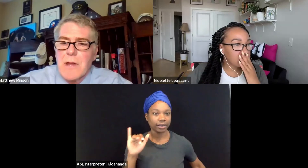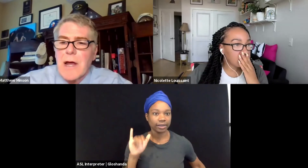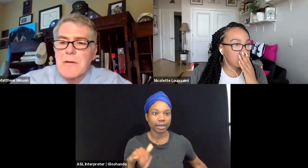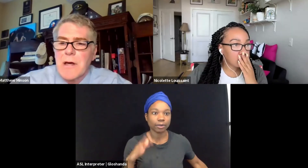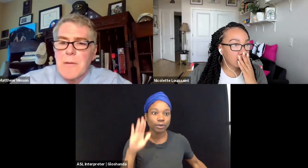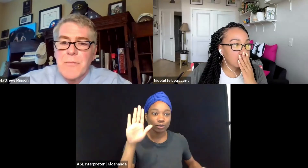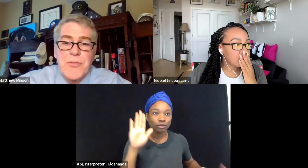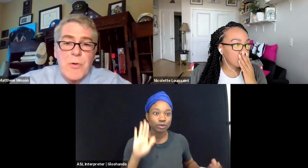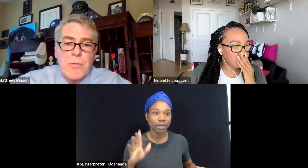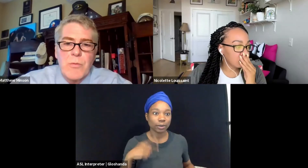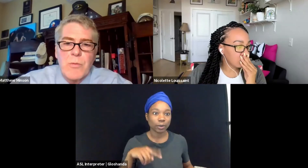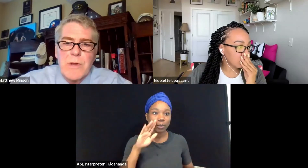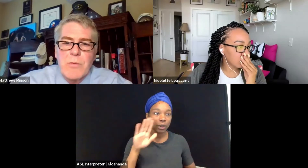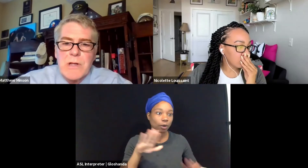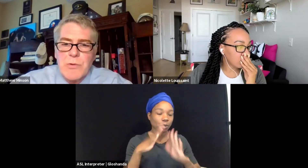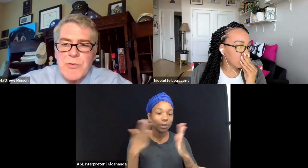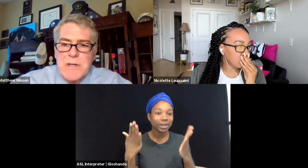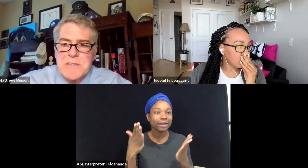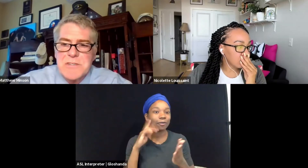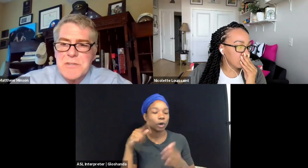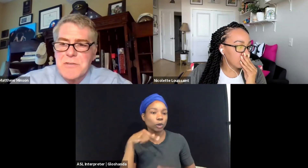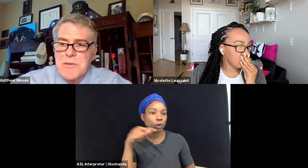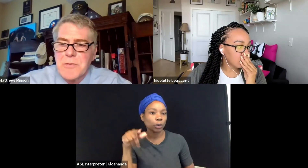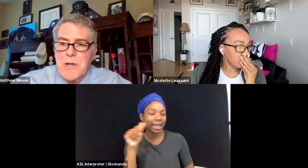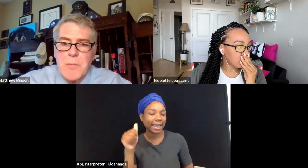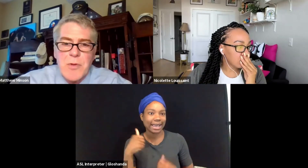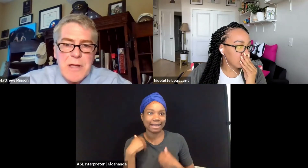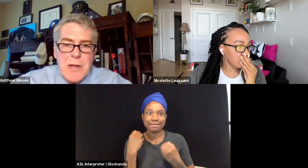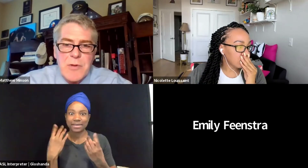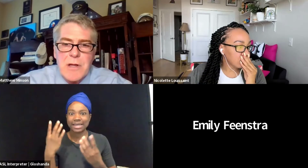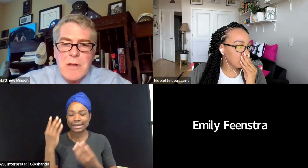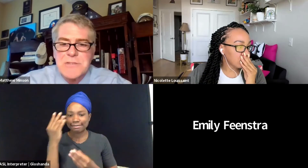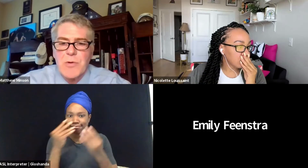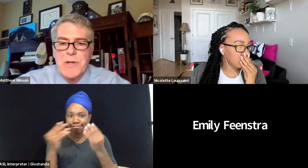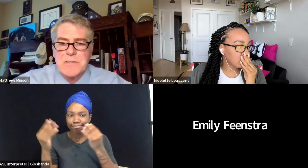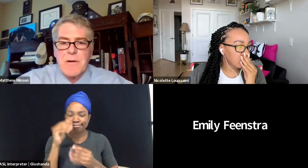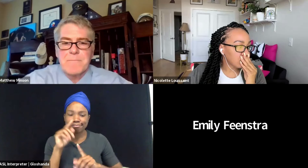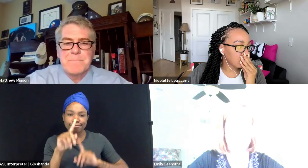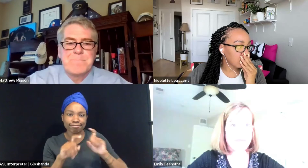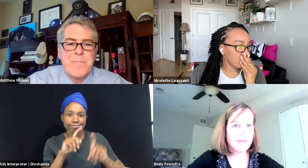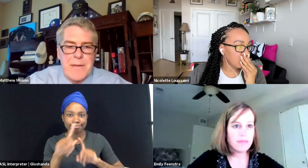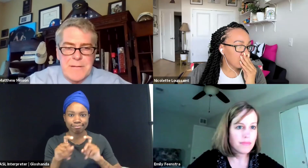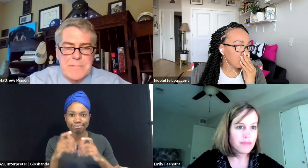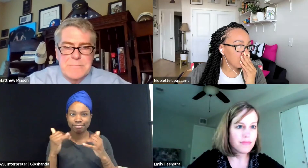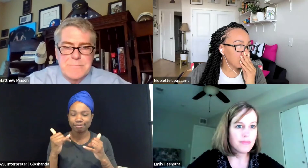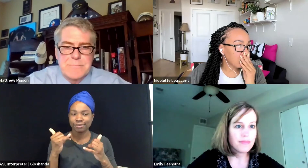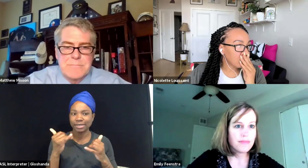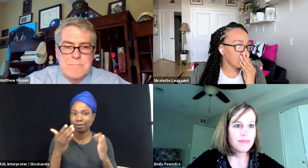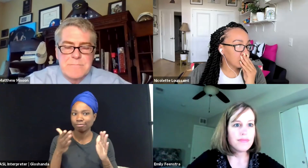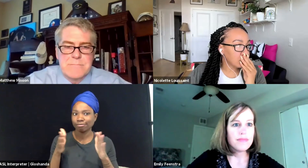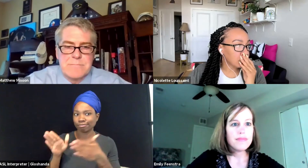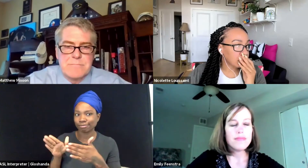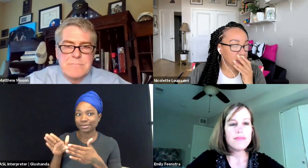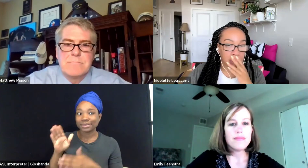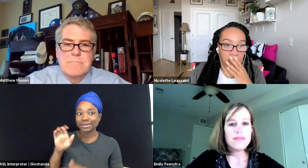to collect. So really quickly, we'll transition to Emily. Emily, I'll let you go ahead and start.